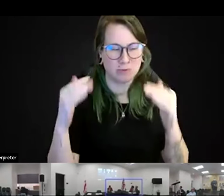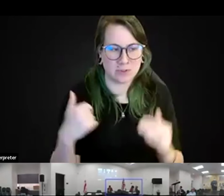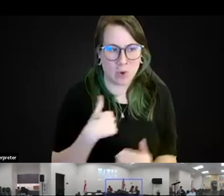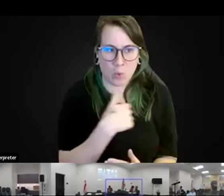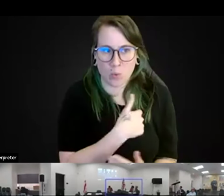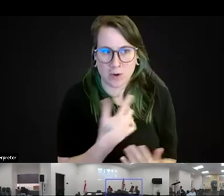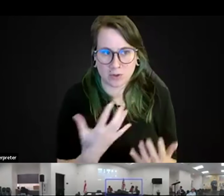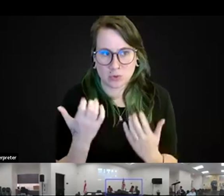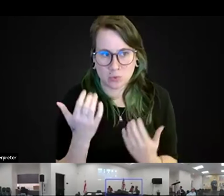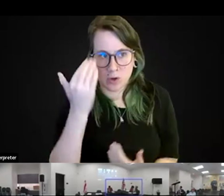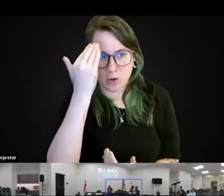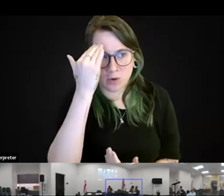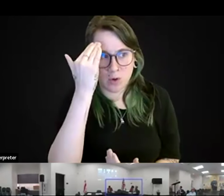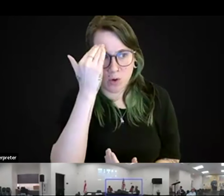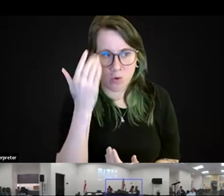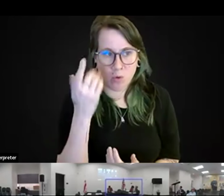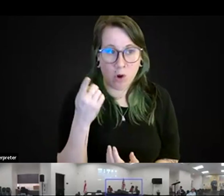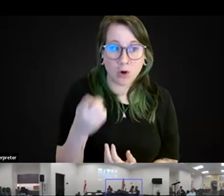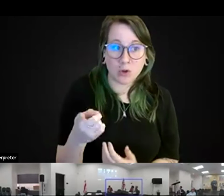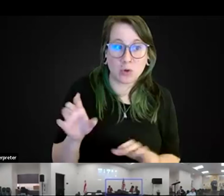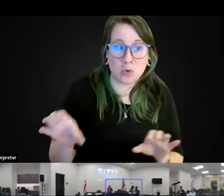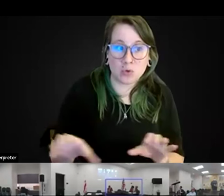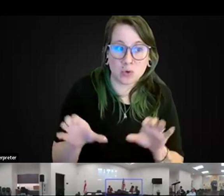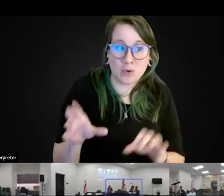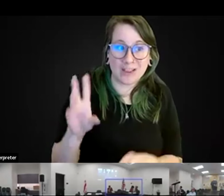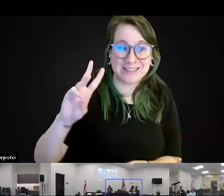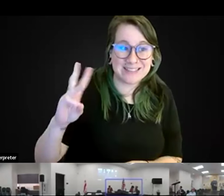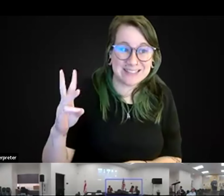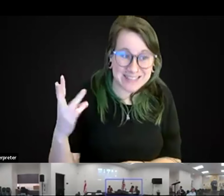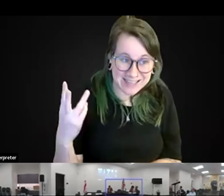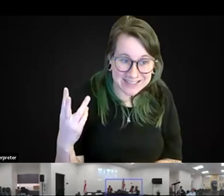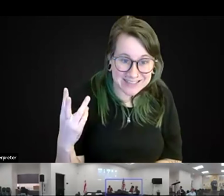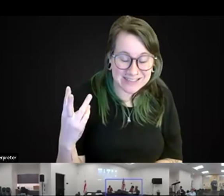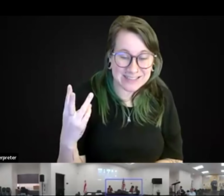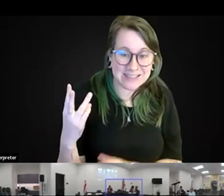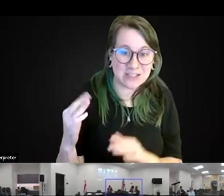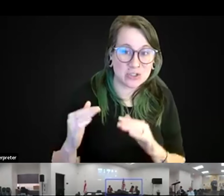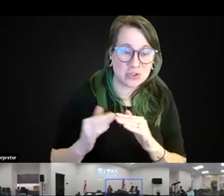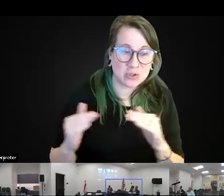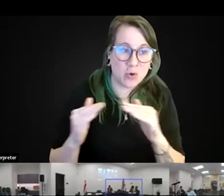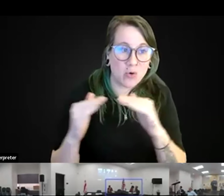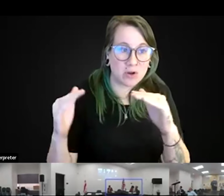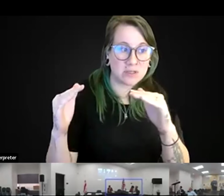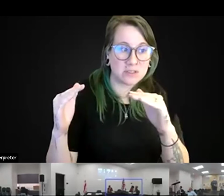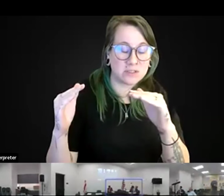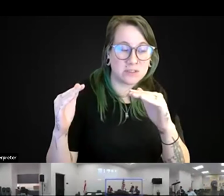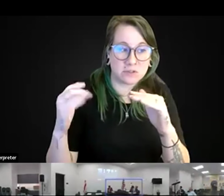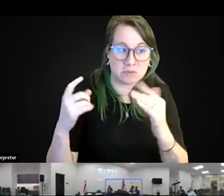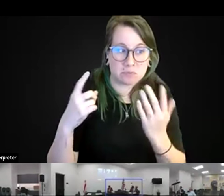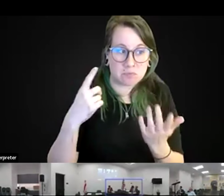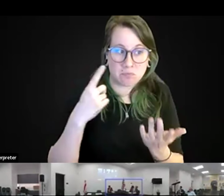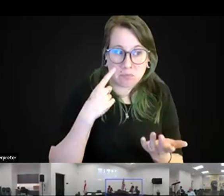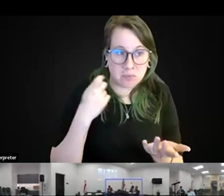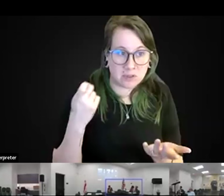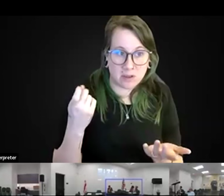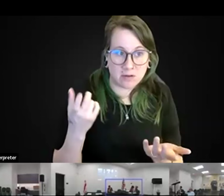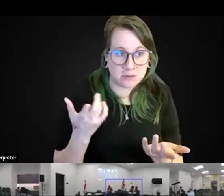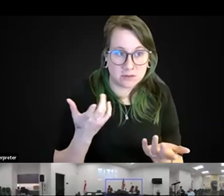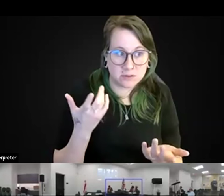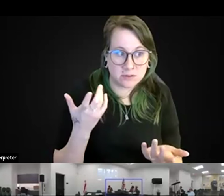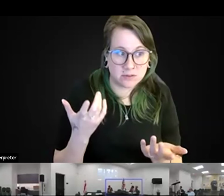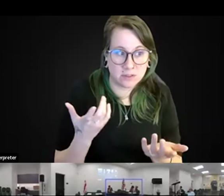know, are you doing the 6 stories because it's I